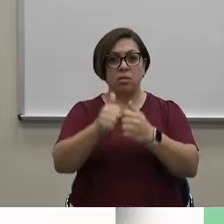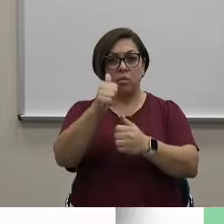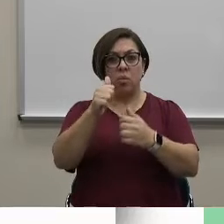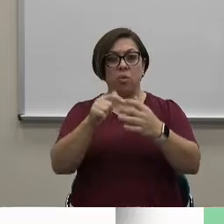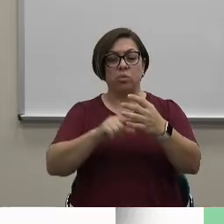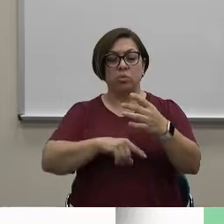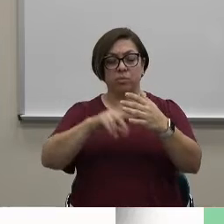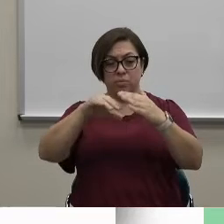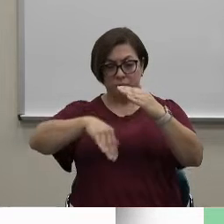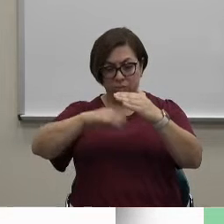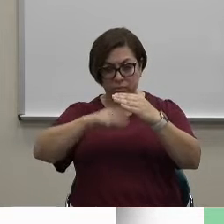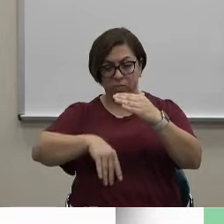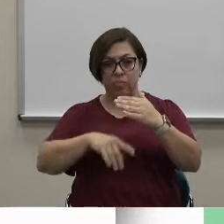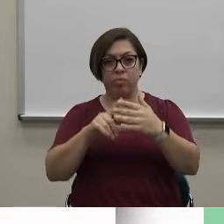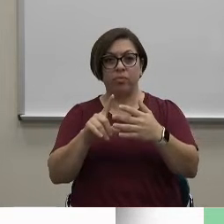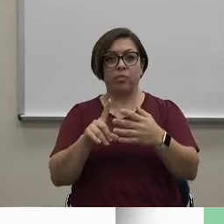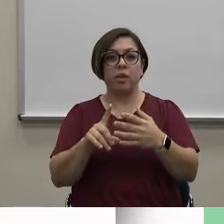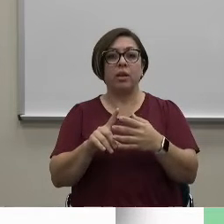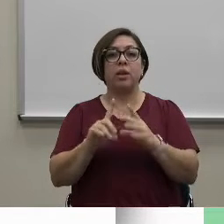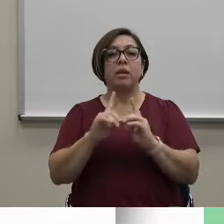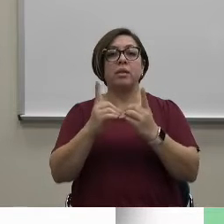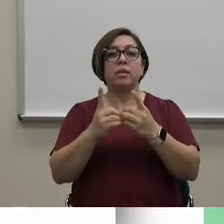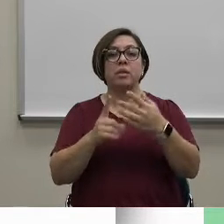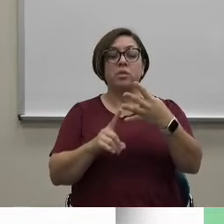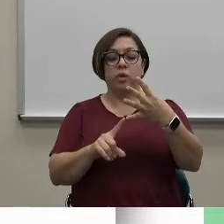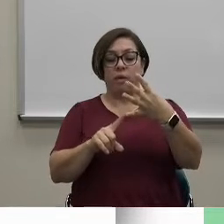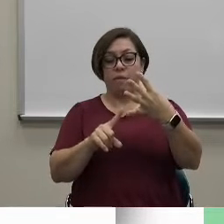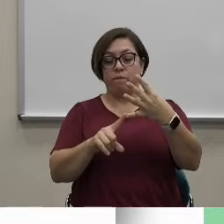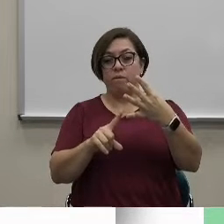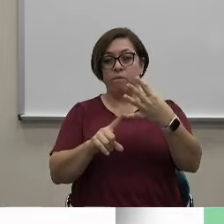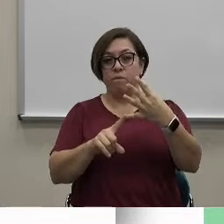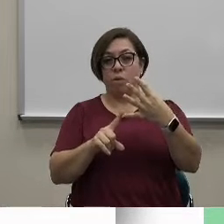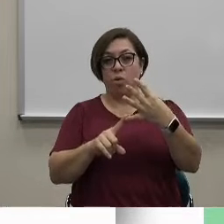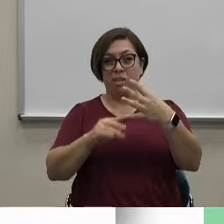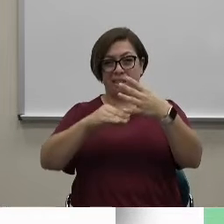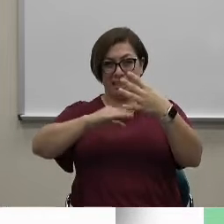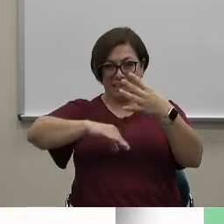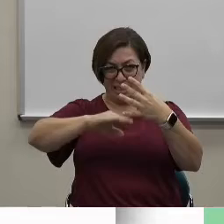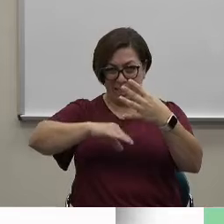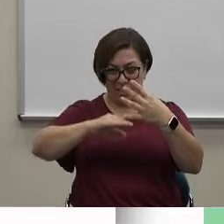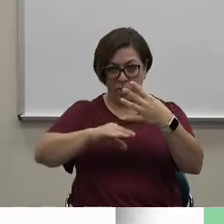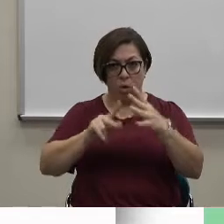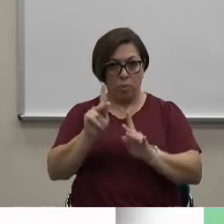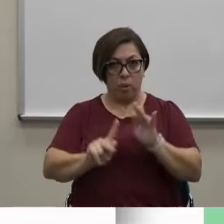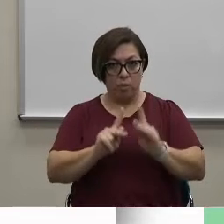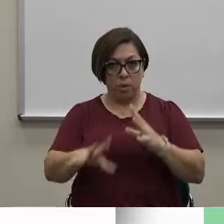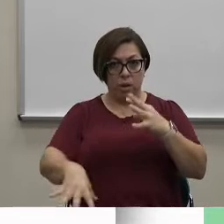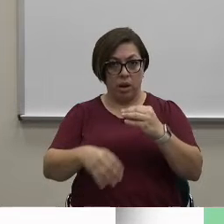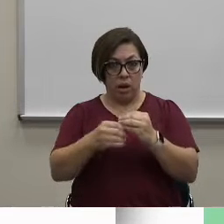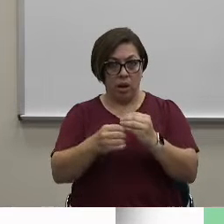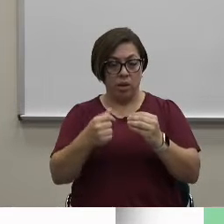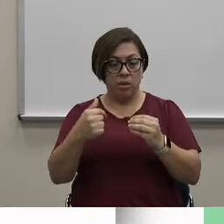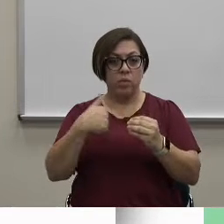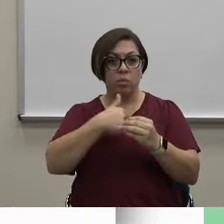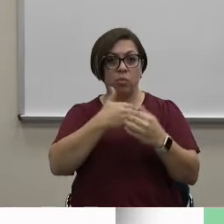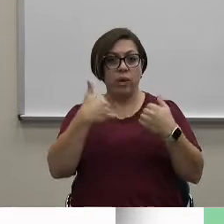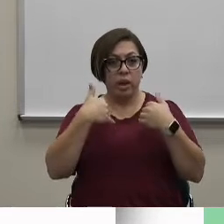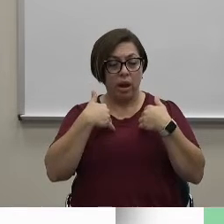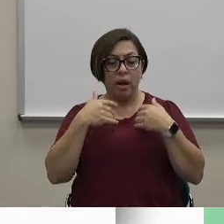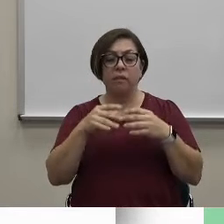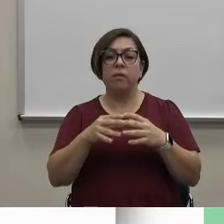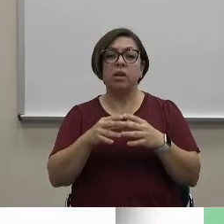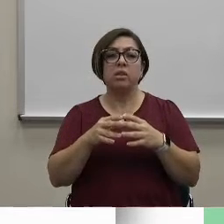the deviation from District 4, which is the most underpopulated, and add those together, that gives us an overall